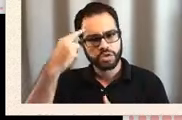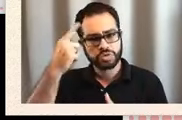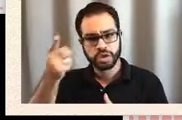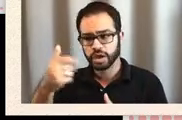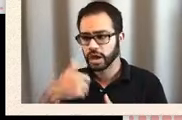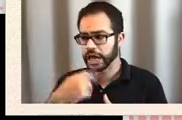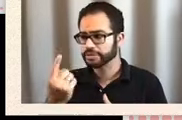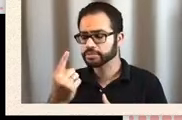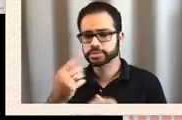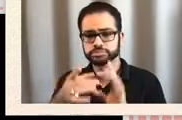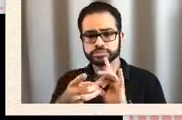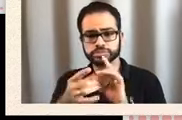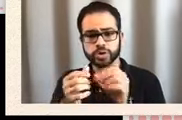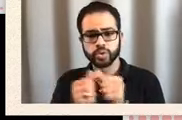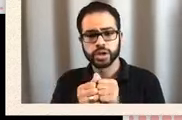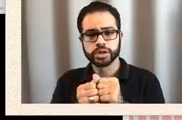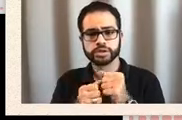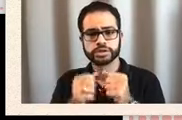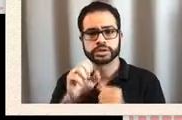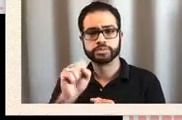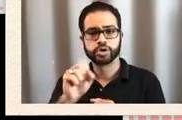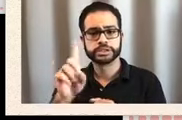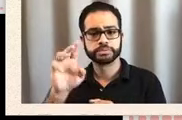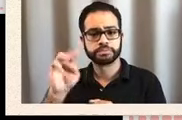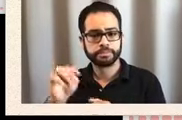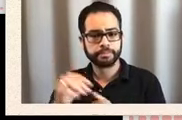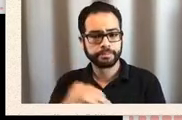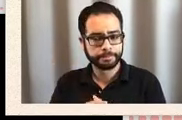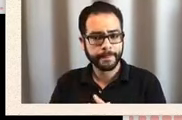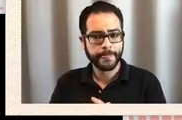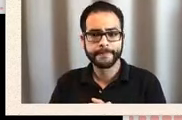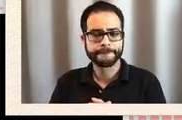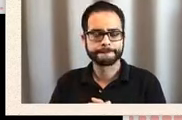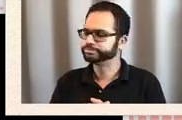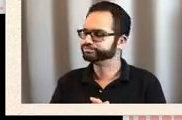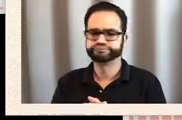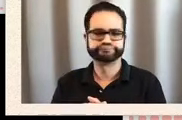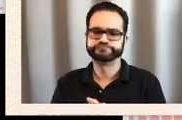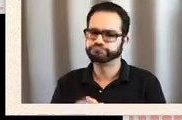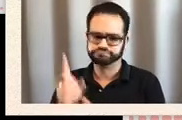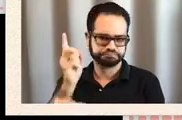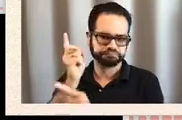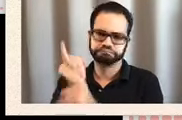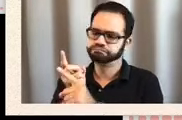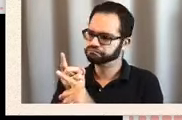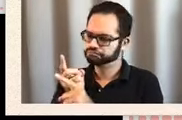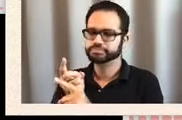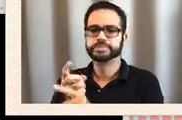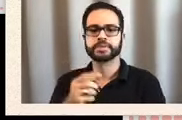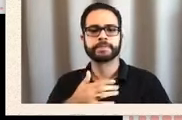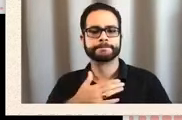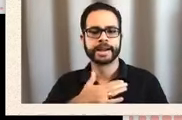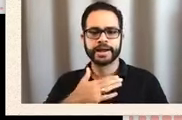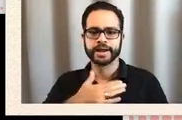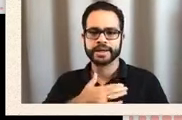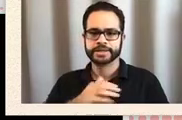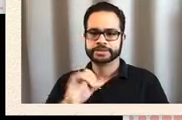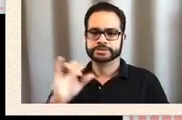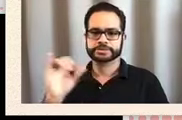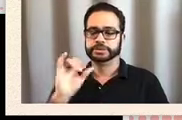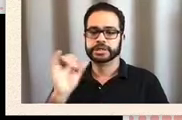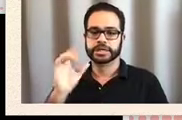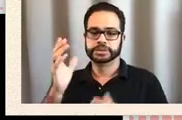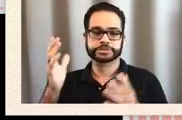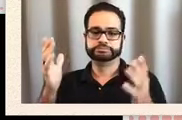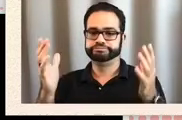agreements? No, you just hit it right on the top. Mine was like a freaking, it had so